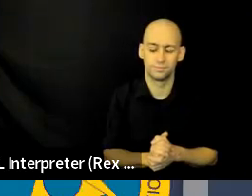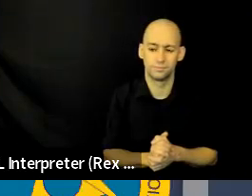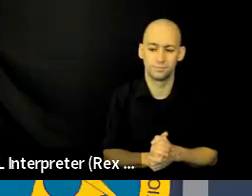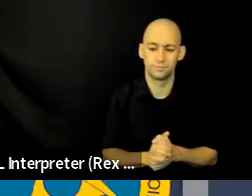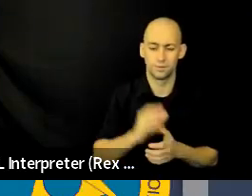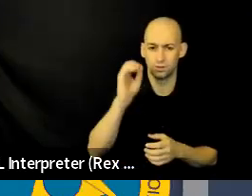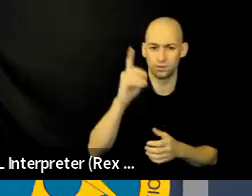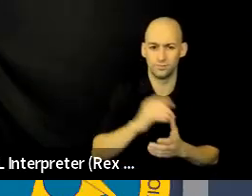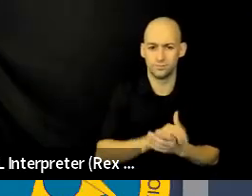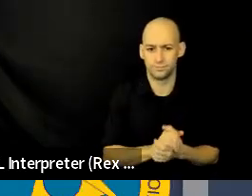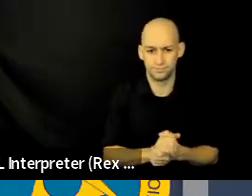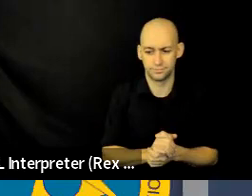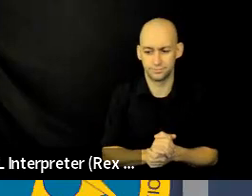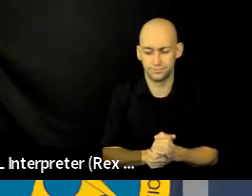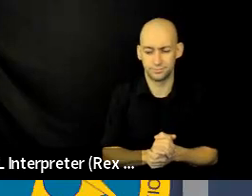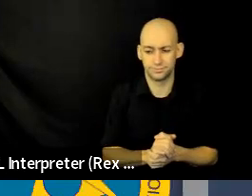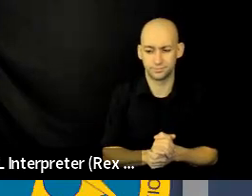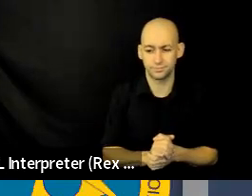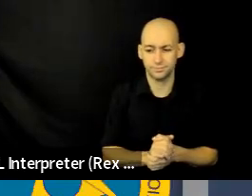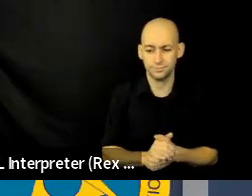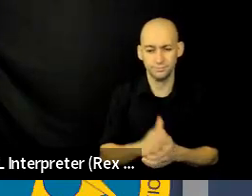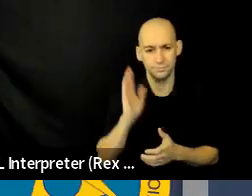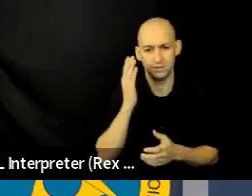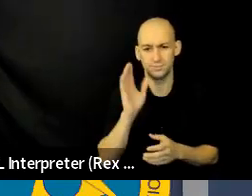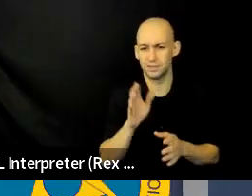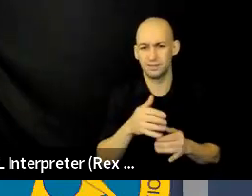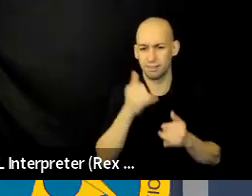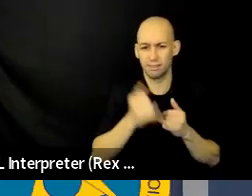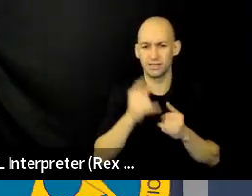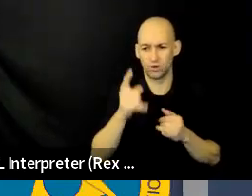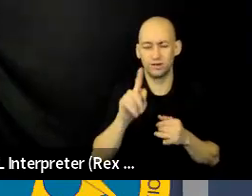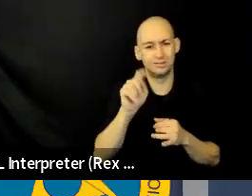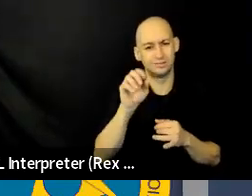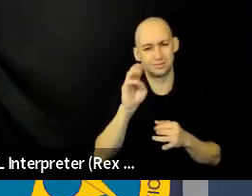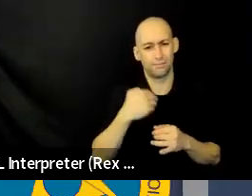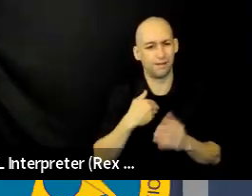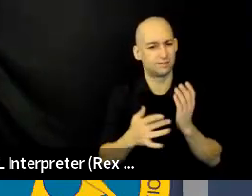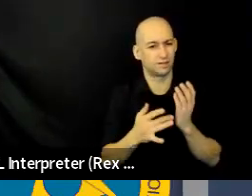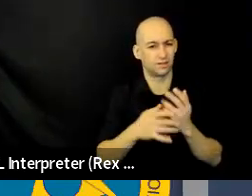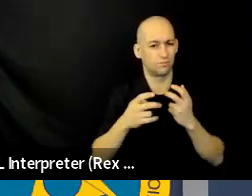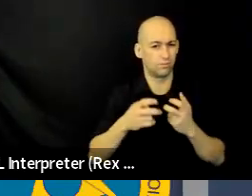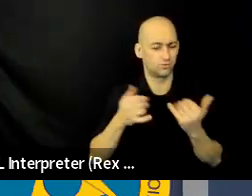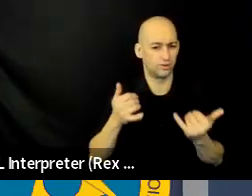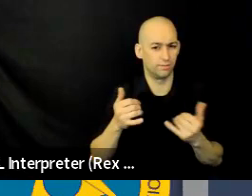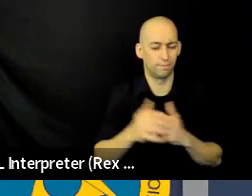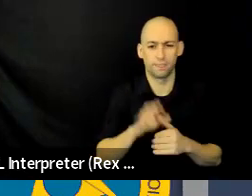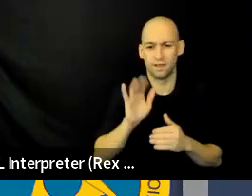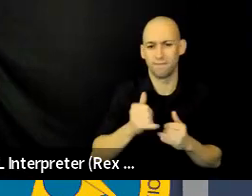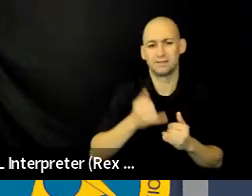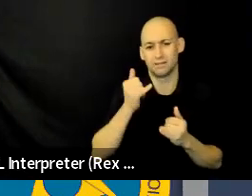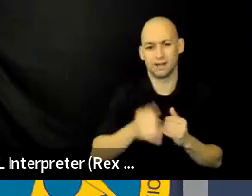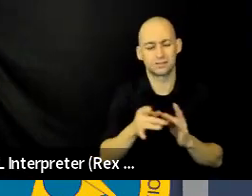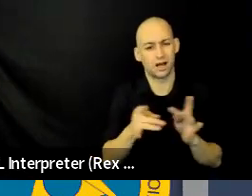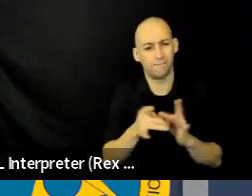Okay. That's the Well, last one? It appears, yeah, that's the last one, and it appears Tom is maybe having some technical difficulties at this time, so. Okay, And thank that was you. the last comment